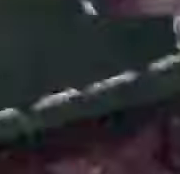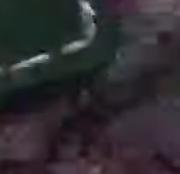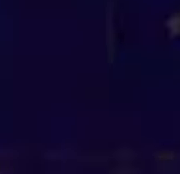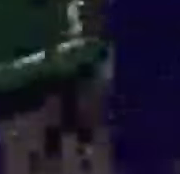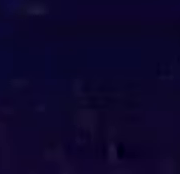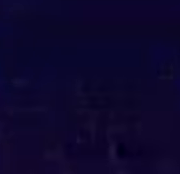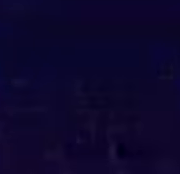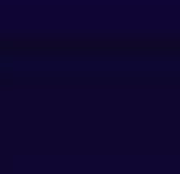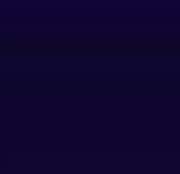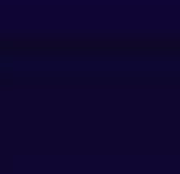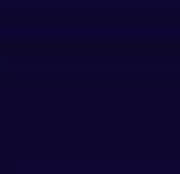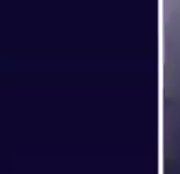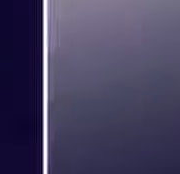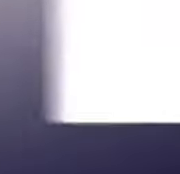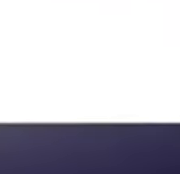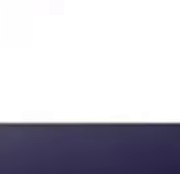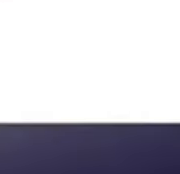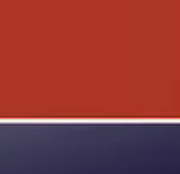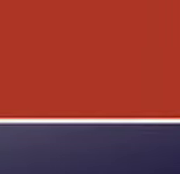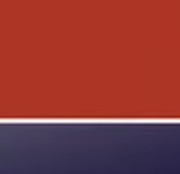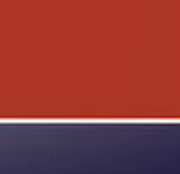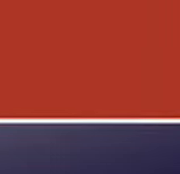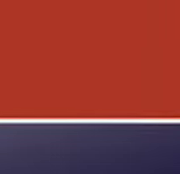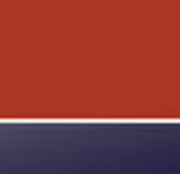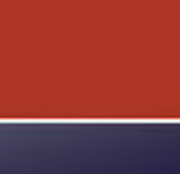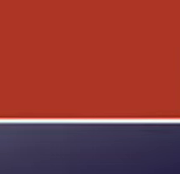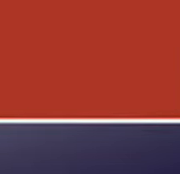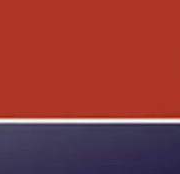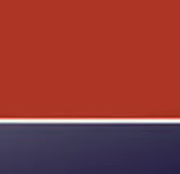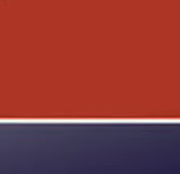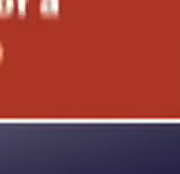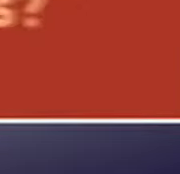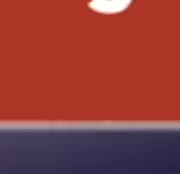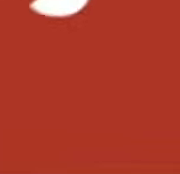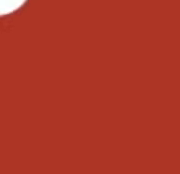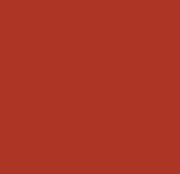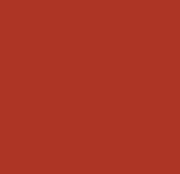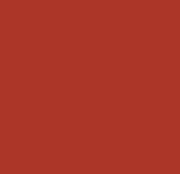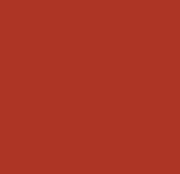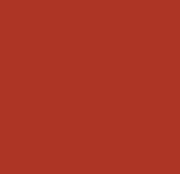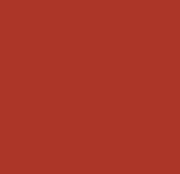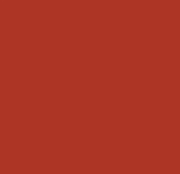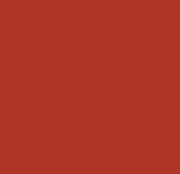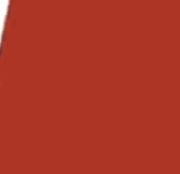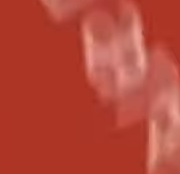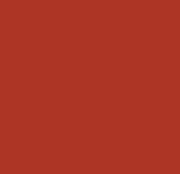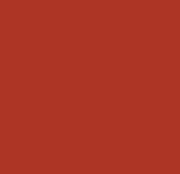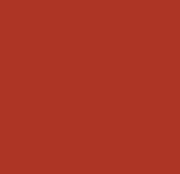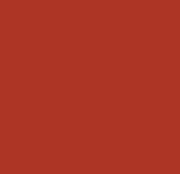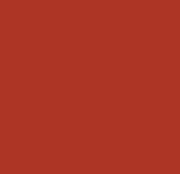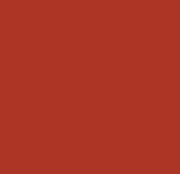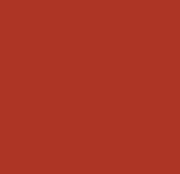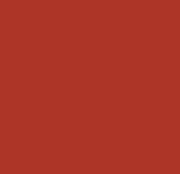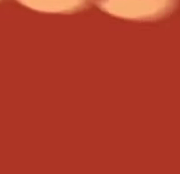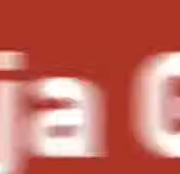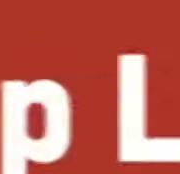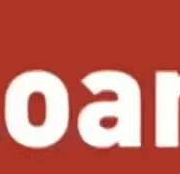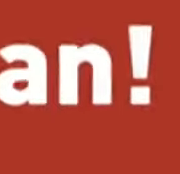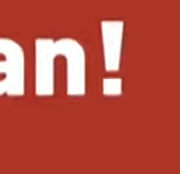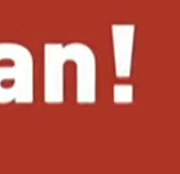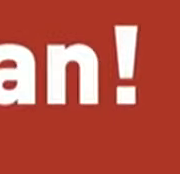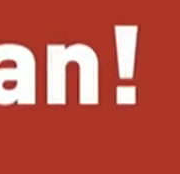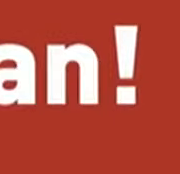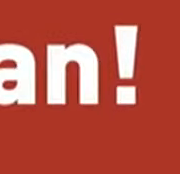Made in Kenya, brought to you by Equity. Are you members of a chama and are running a business? Achieve your